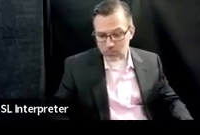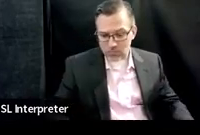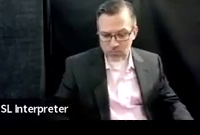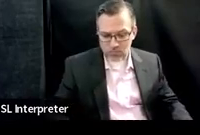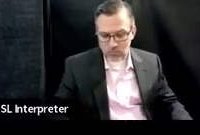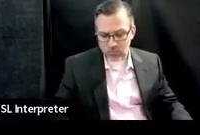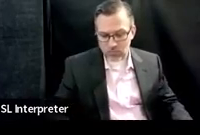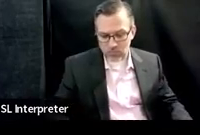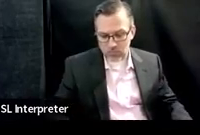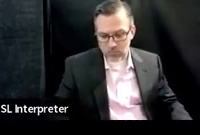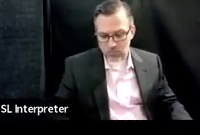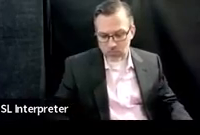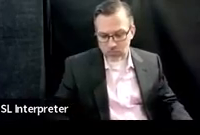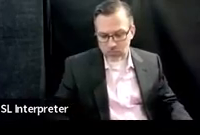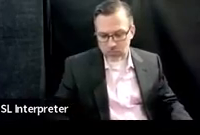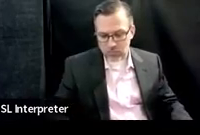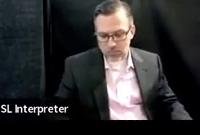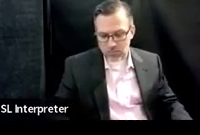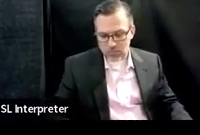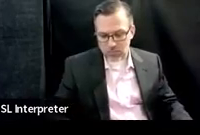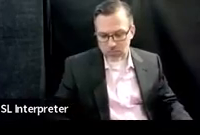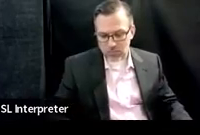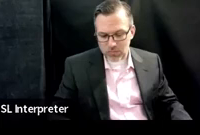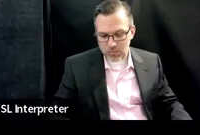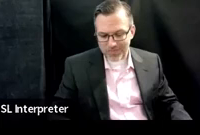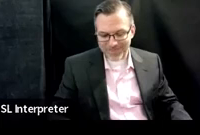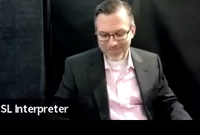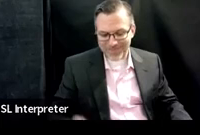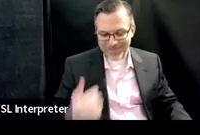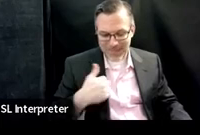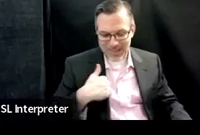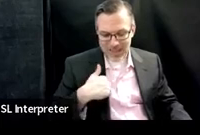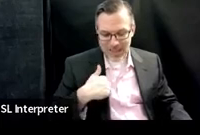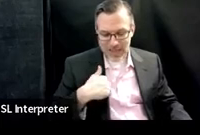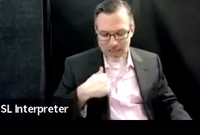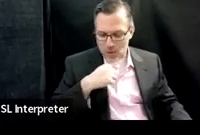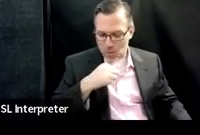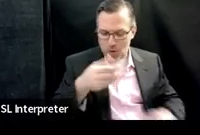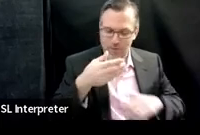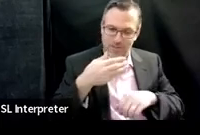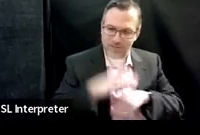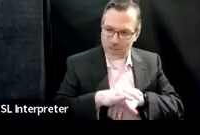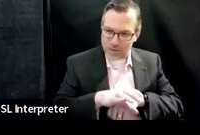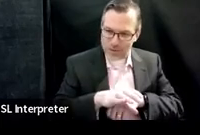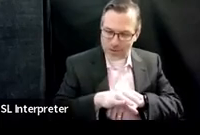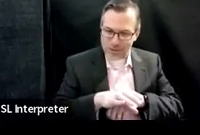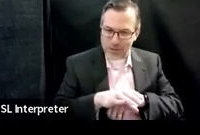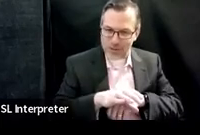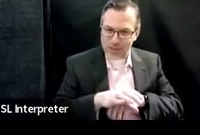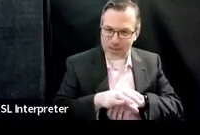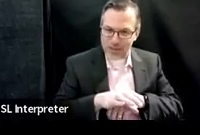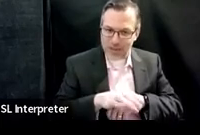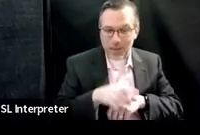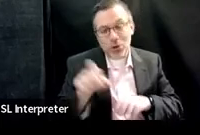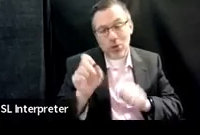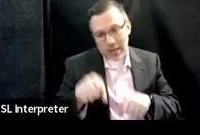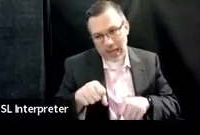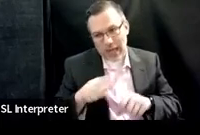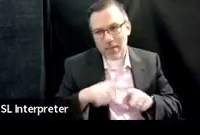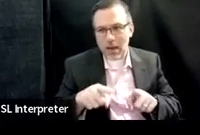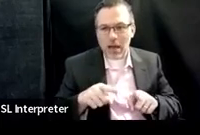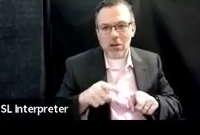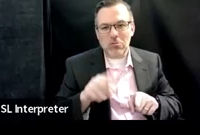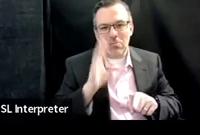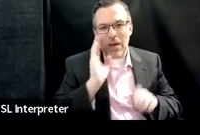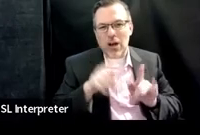So I won't put you on the spot to put things in the chat box about this unless you really want to. I'm just going to kind of